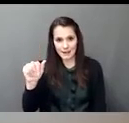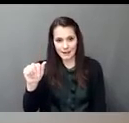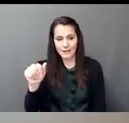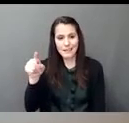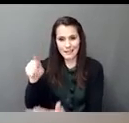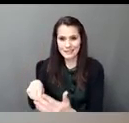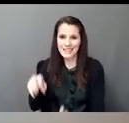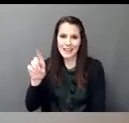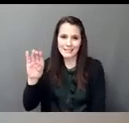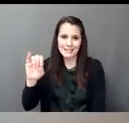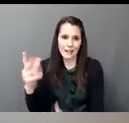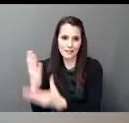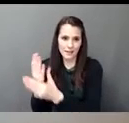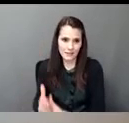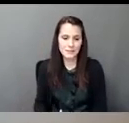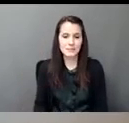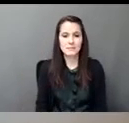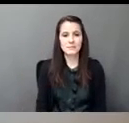format.